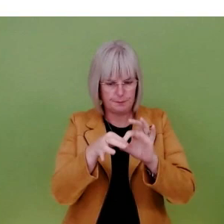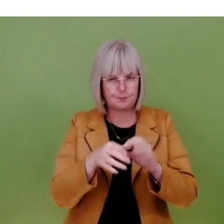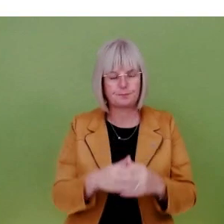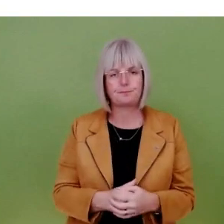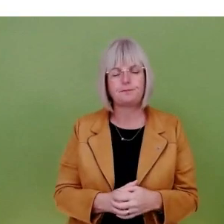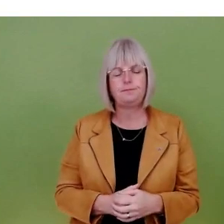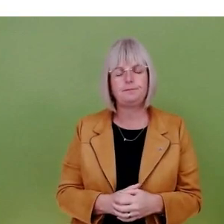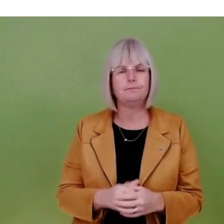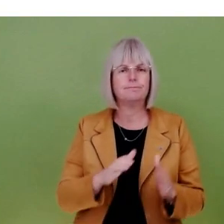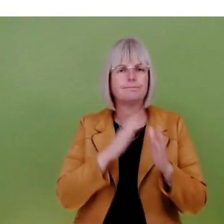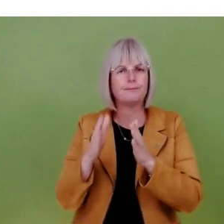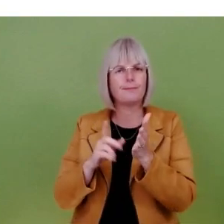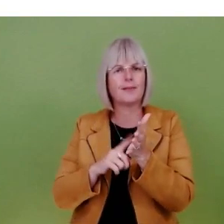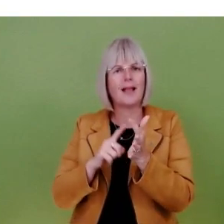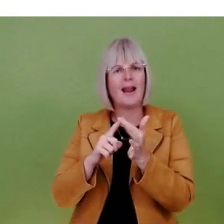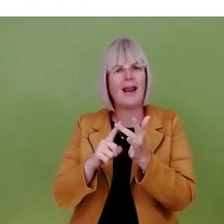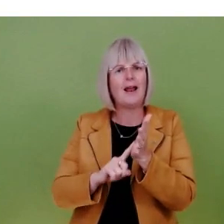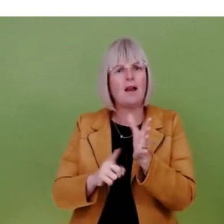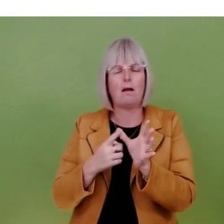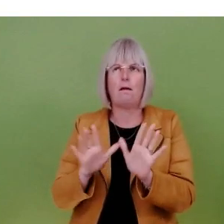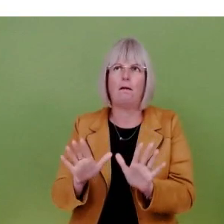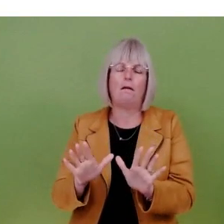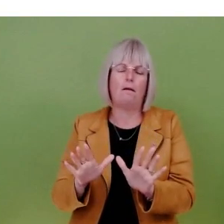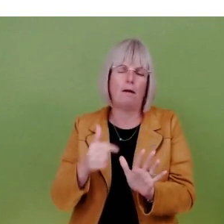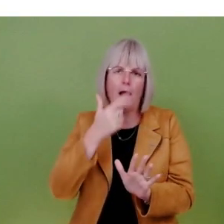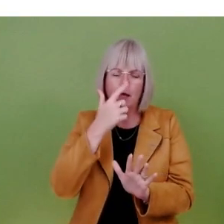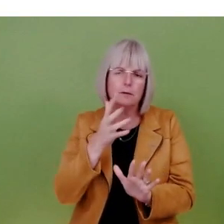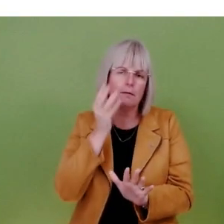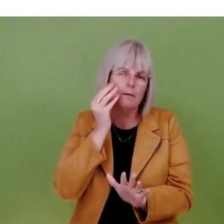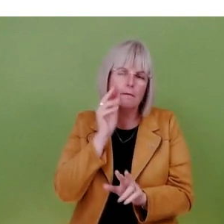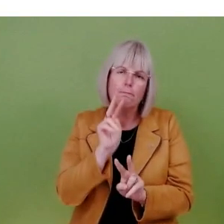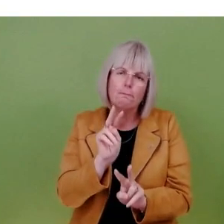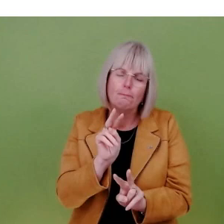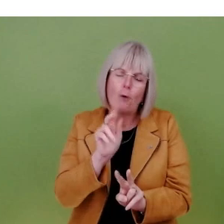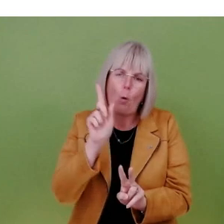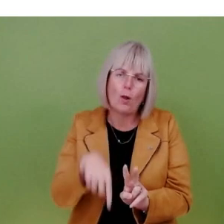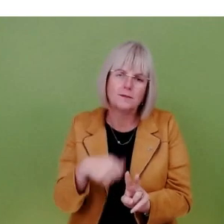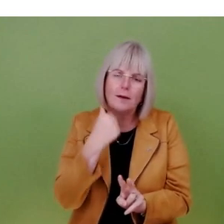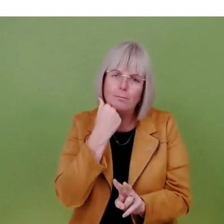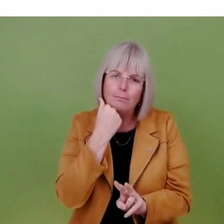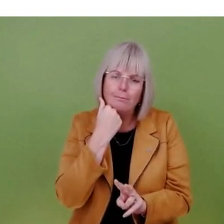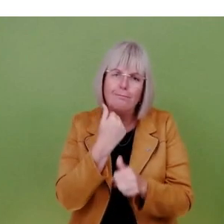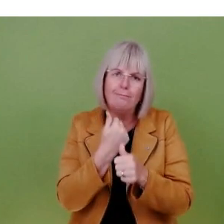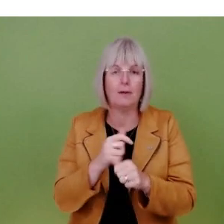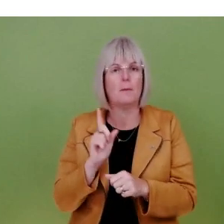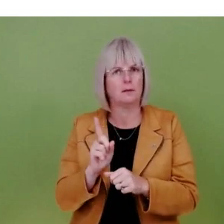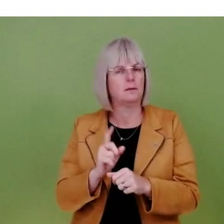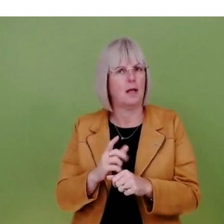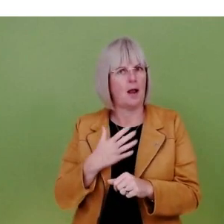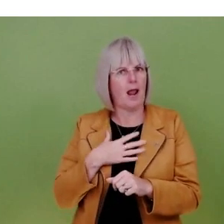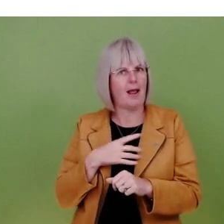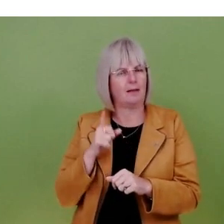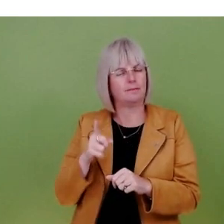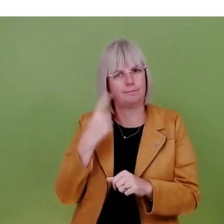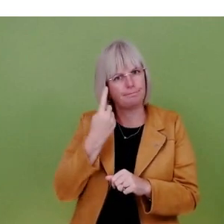such a passionate speaker. But one of the things that I found fascinating, she's challenged my thinking on, is the word equity rather than equality. Because